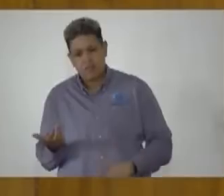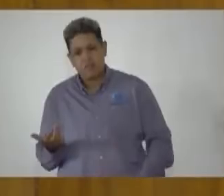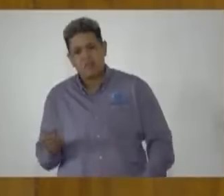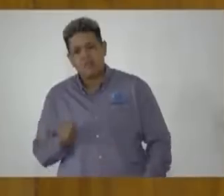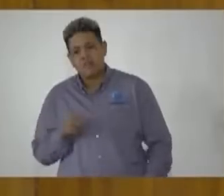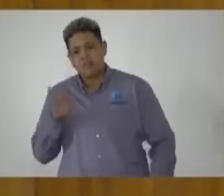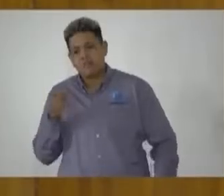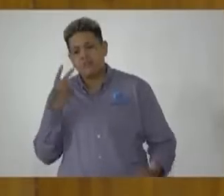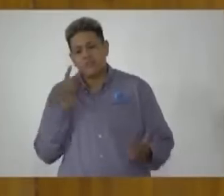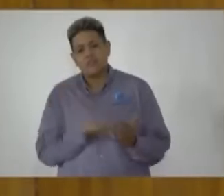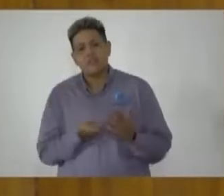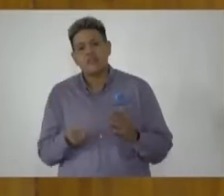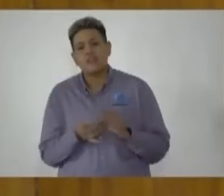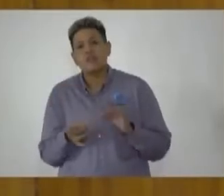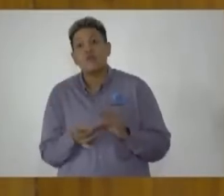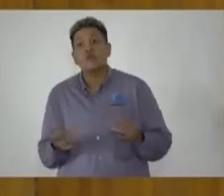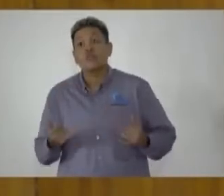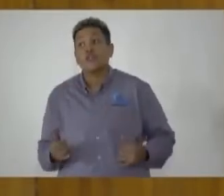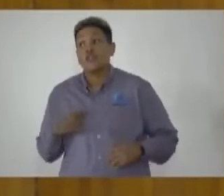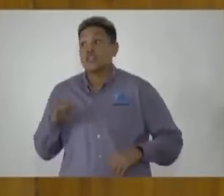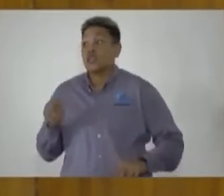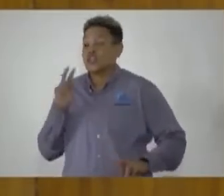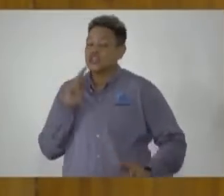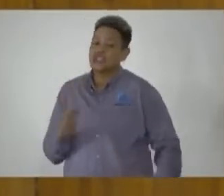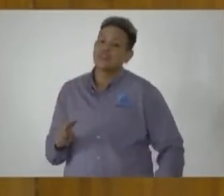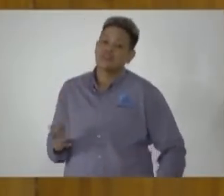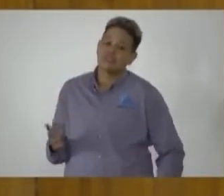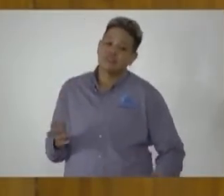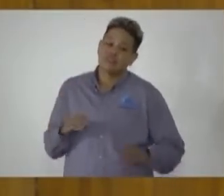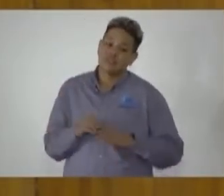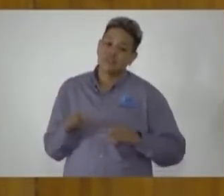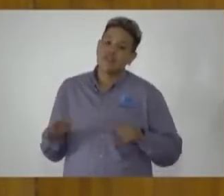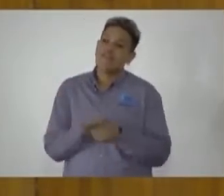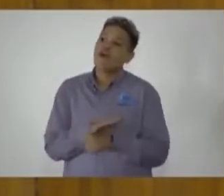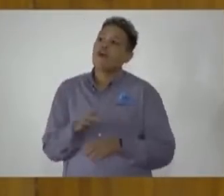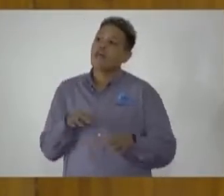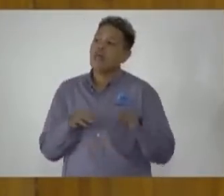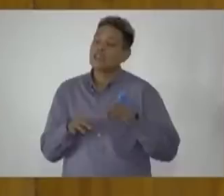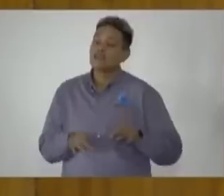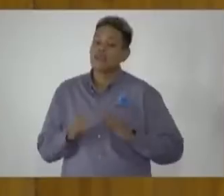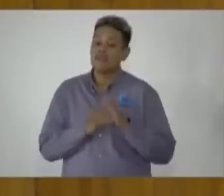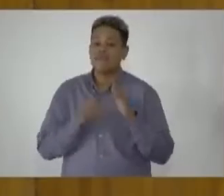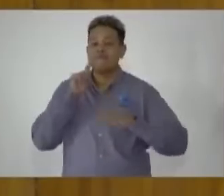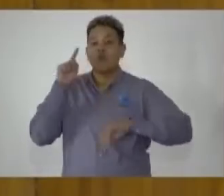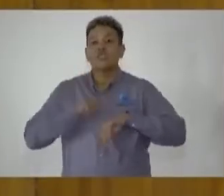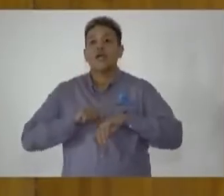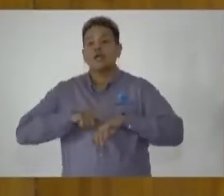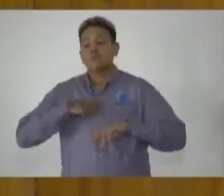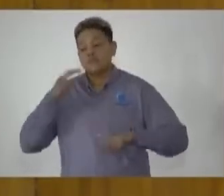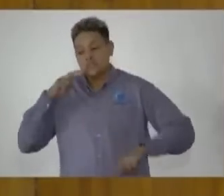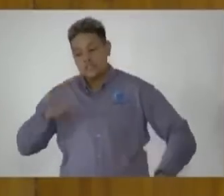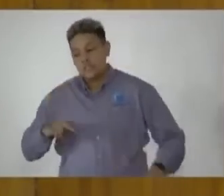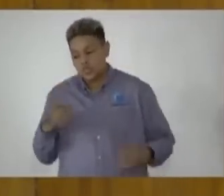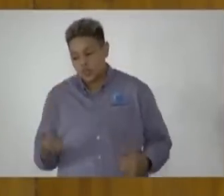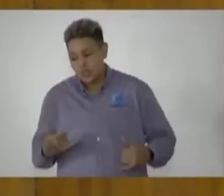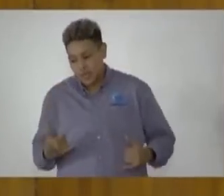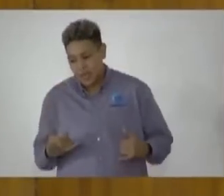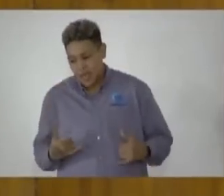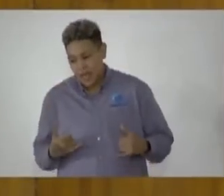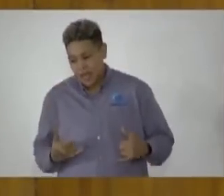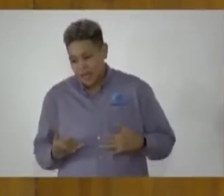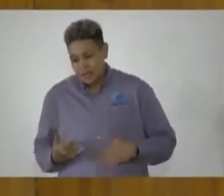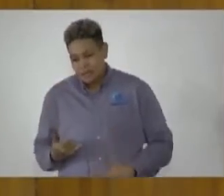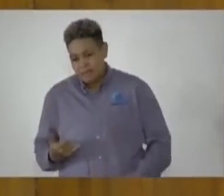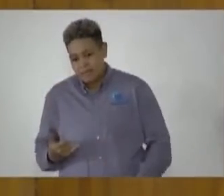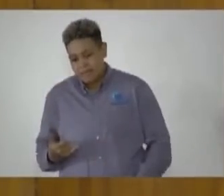am just seeing this motion in its outline for the first time today,